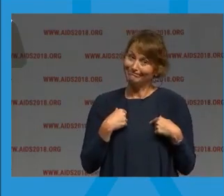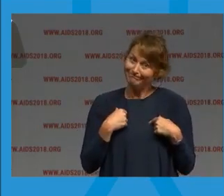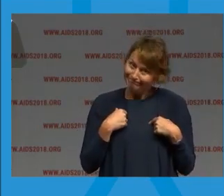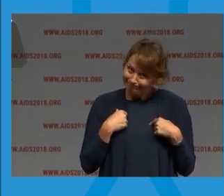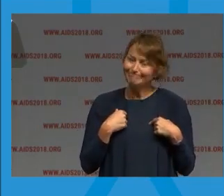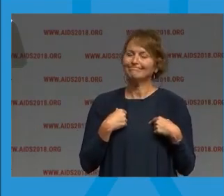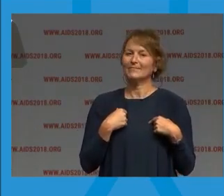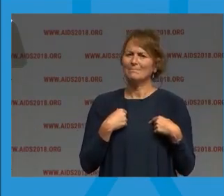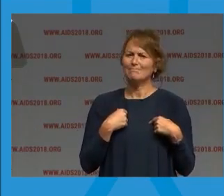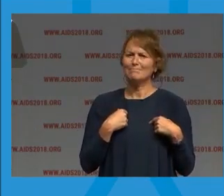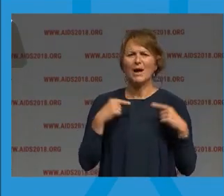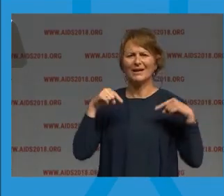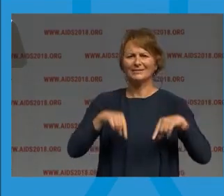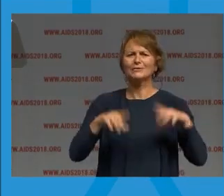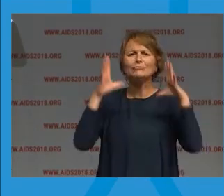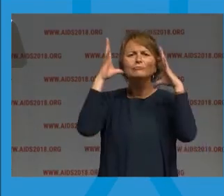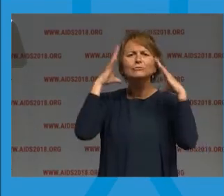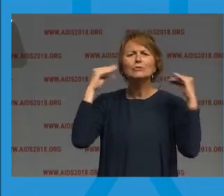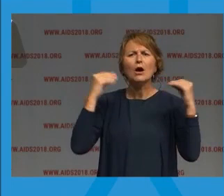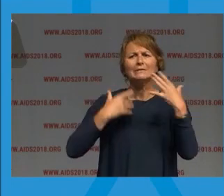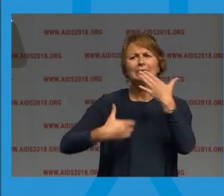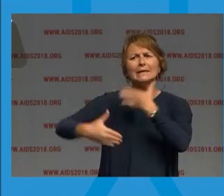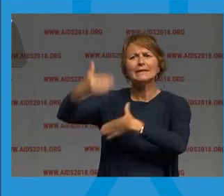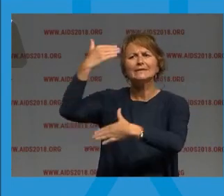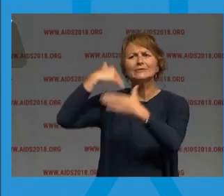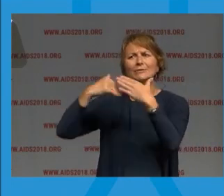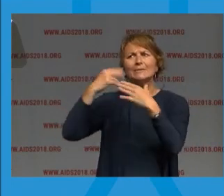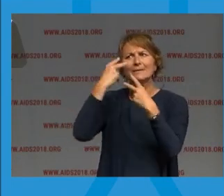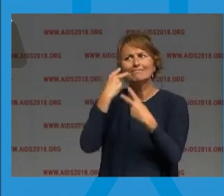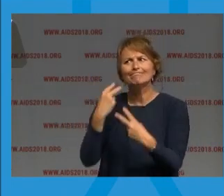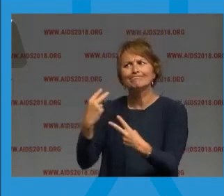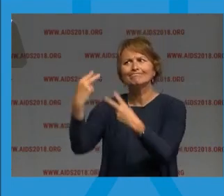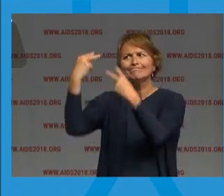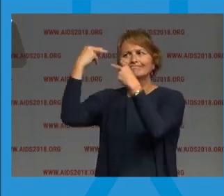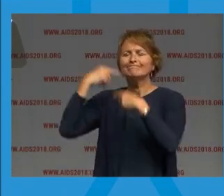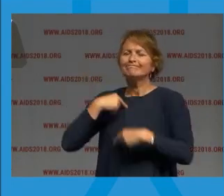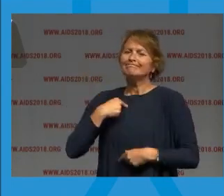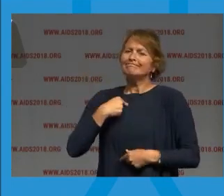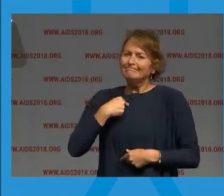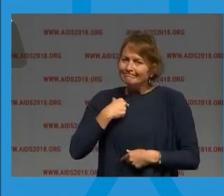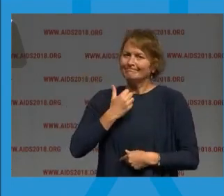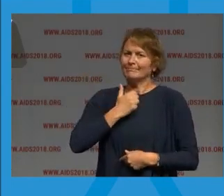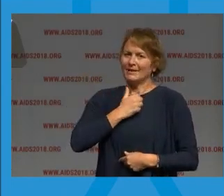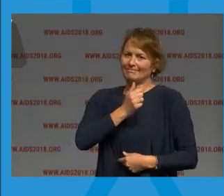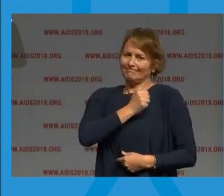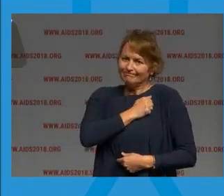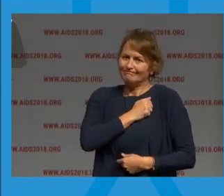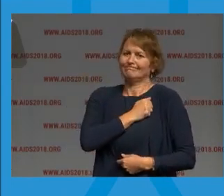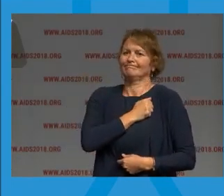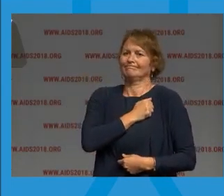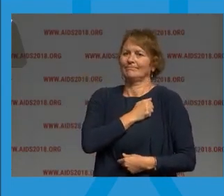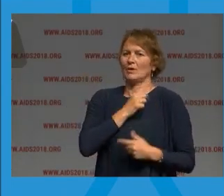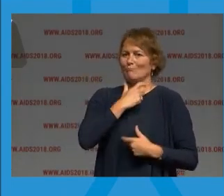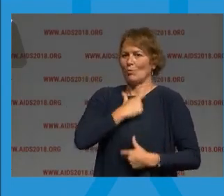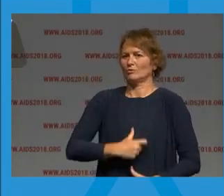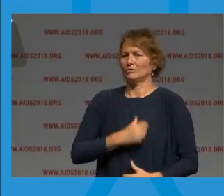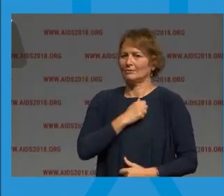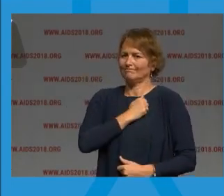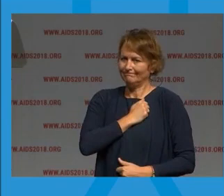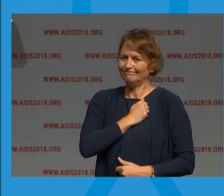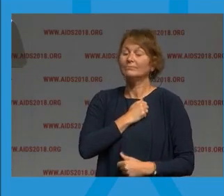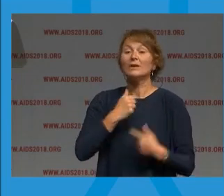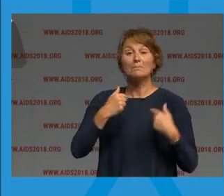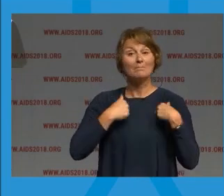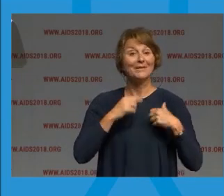acknowledge another piece of Dutch history, one that's very personal to me. Along with being